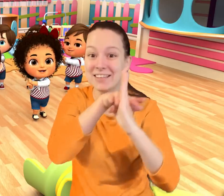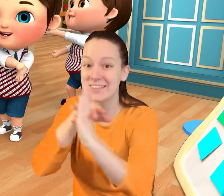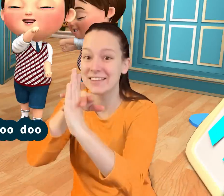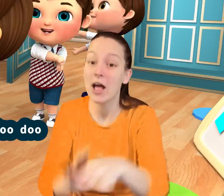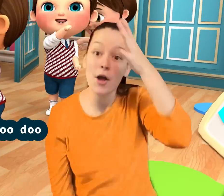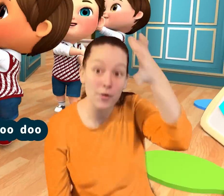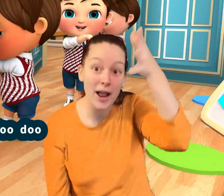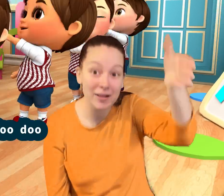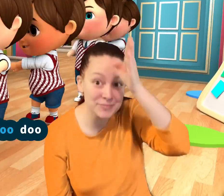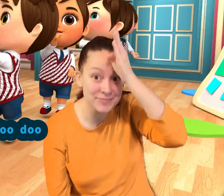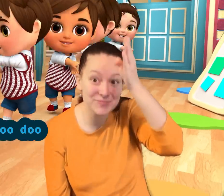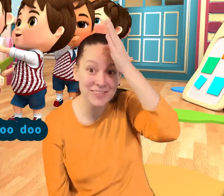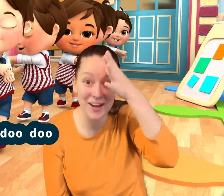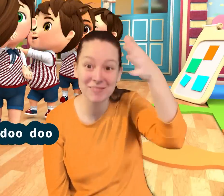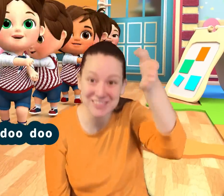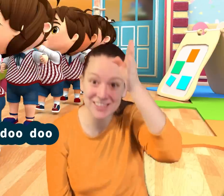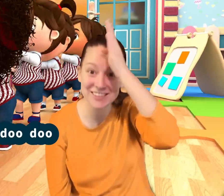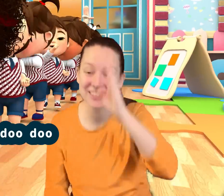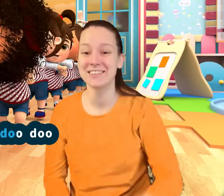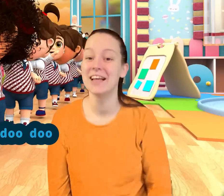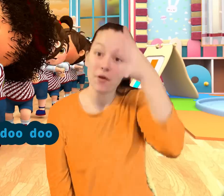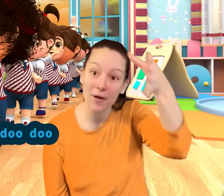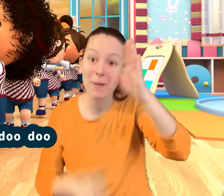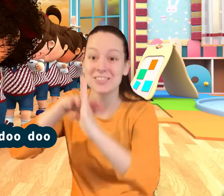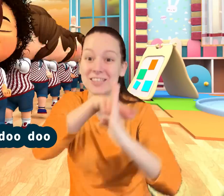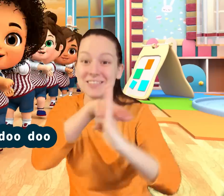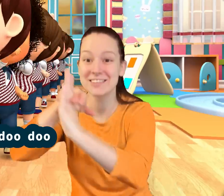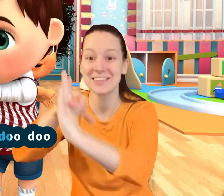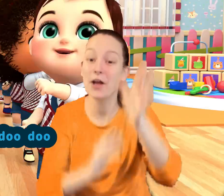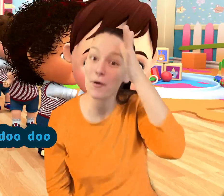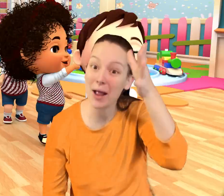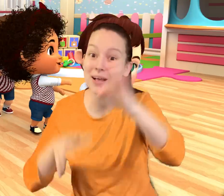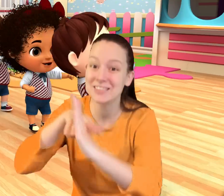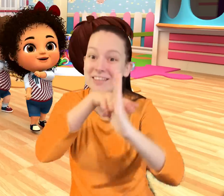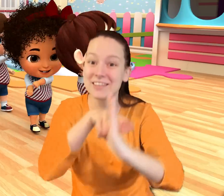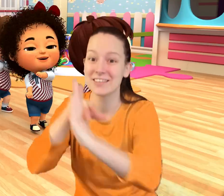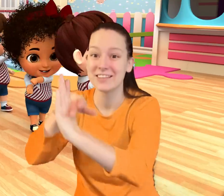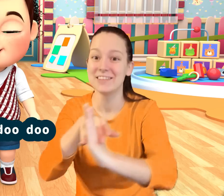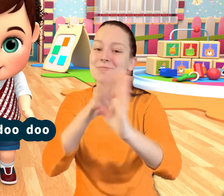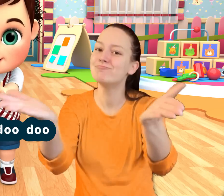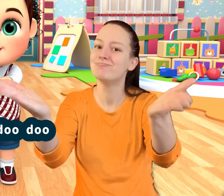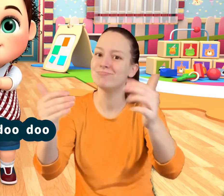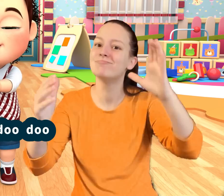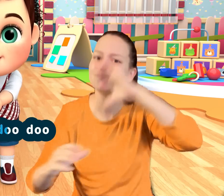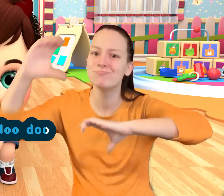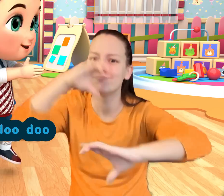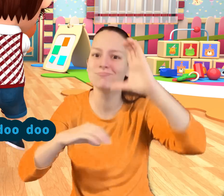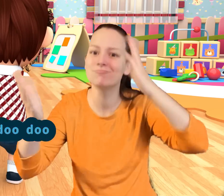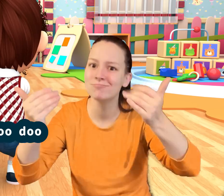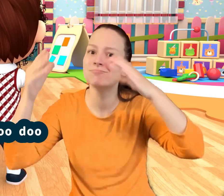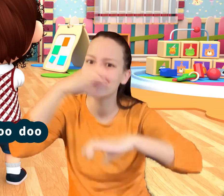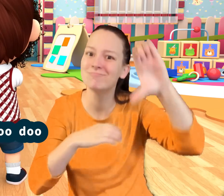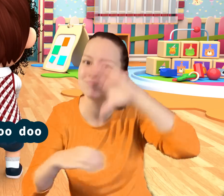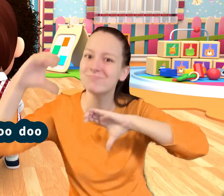shark grandpa shark do doo doo doo grandpa shark do do doo dooo grandpa shark do doo doo dooo grandpa shark let's go H